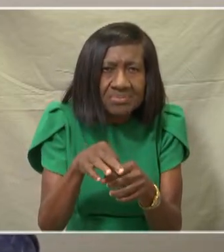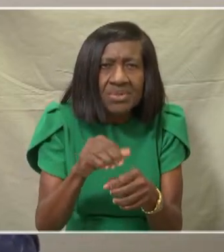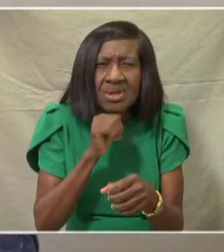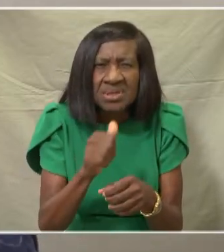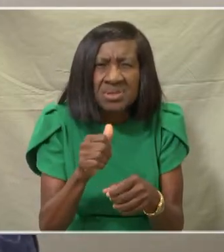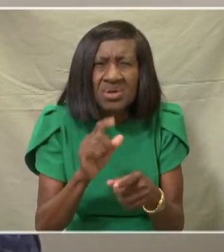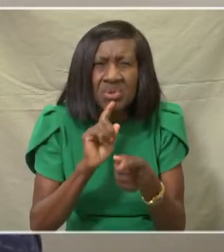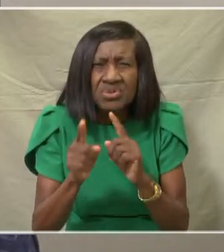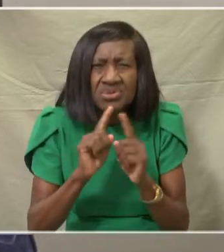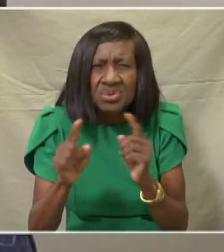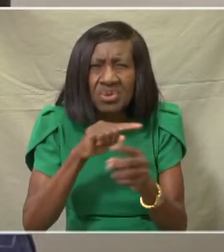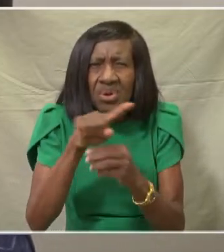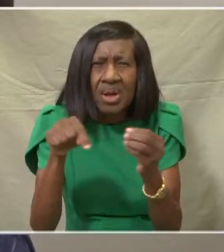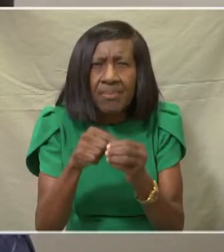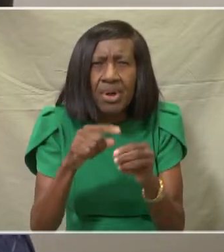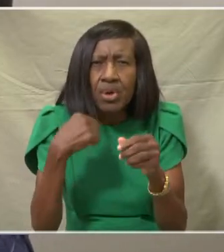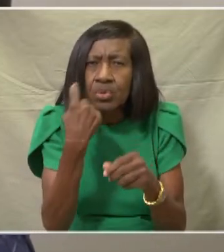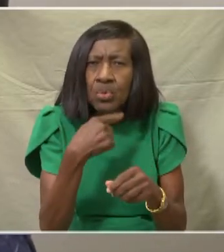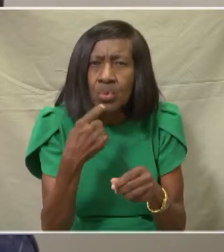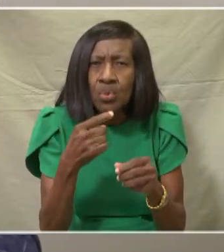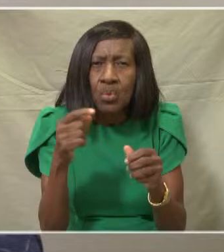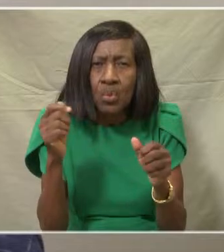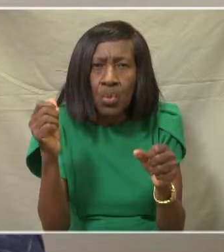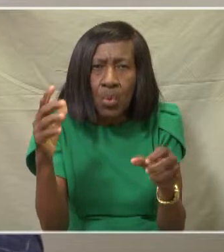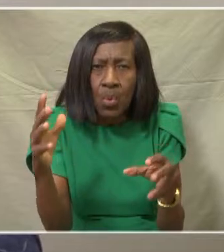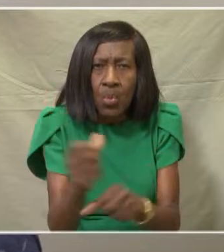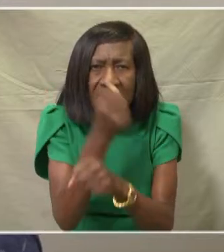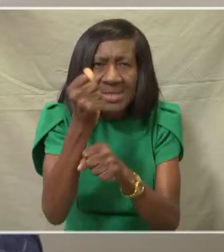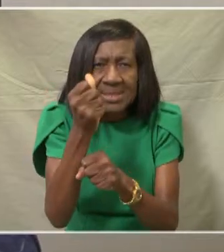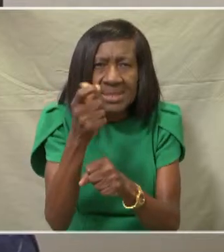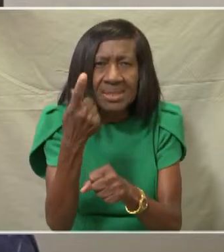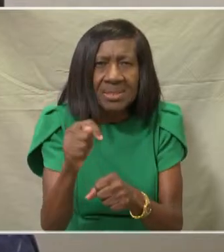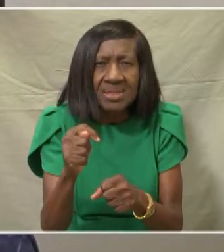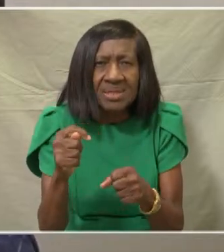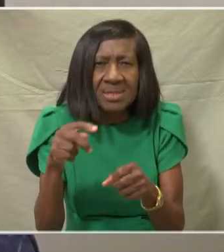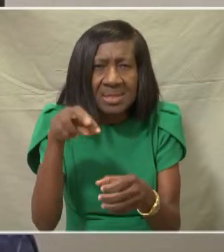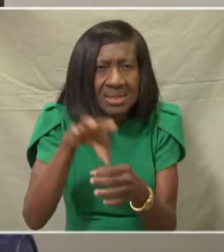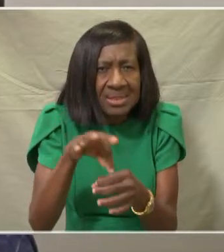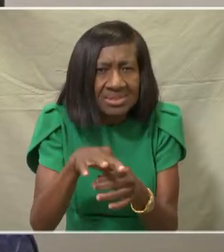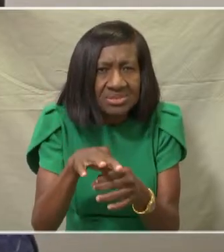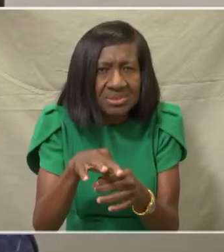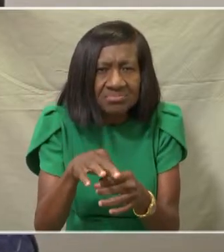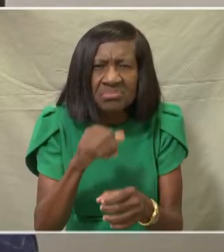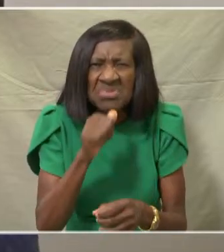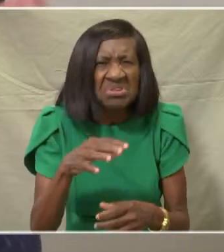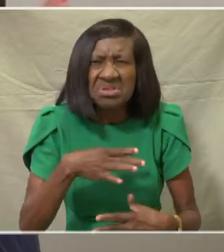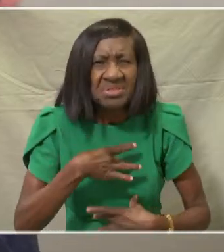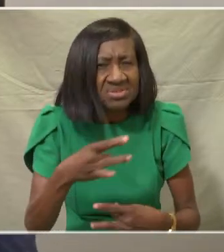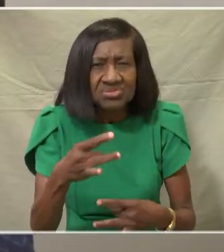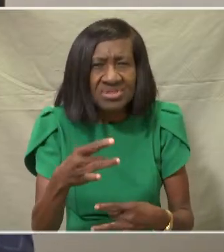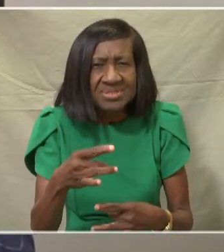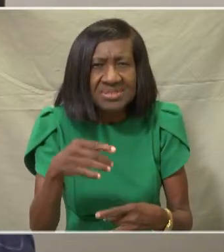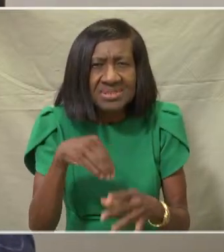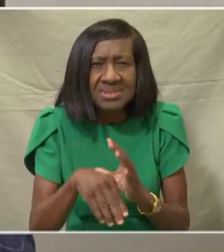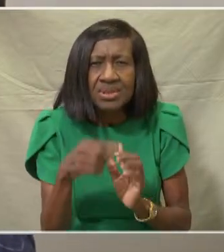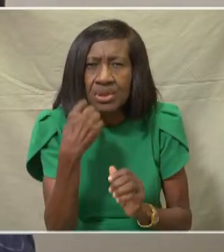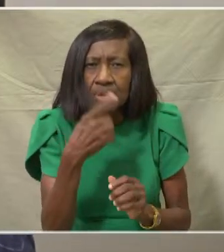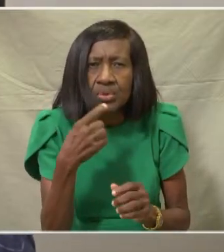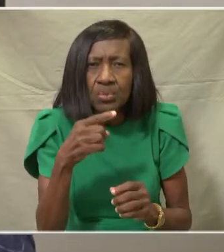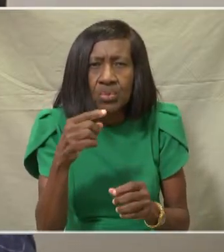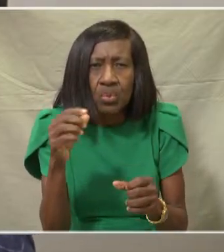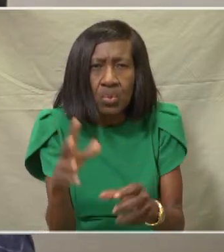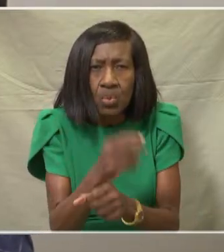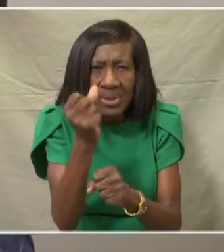elections because we don't have any political vested interest in this. I think Rob already used the